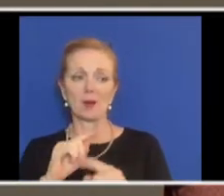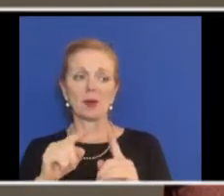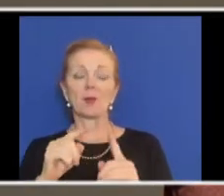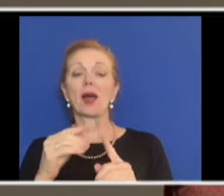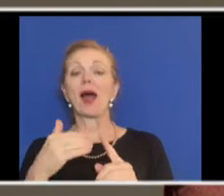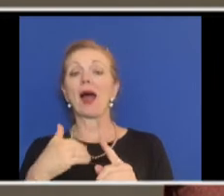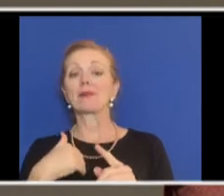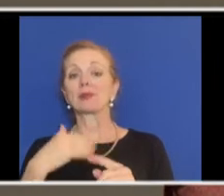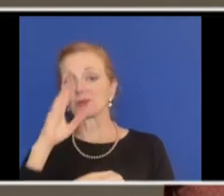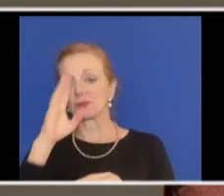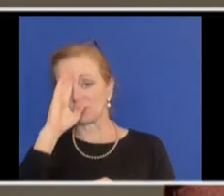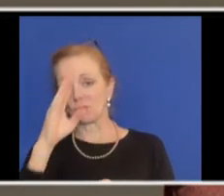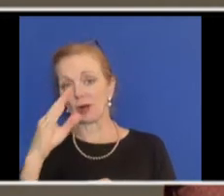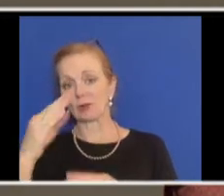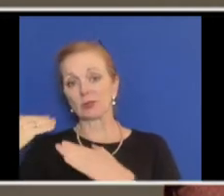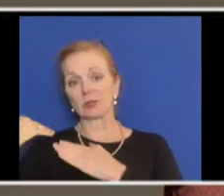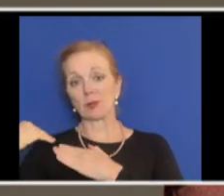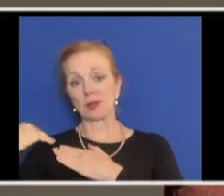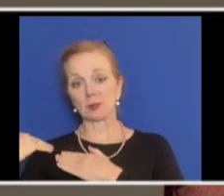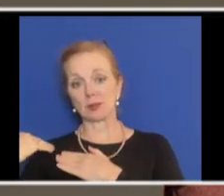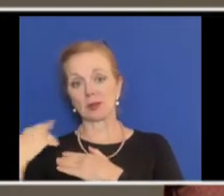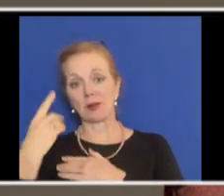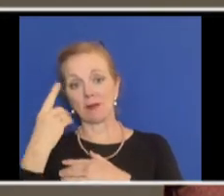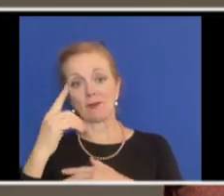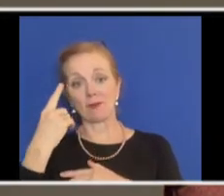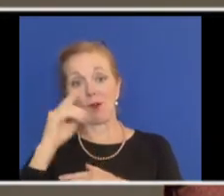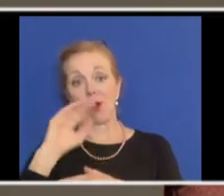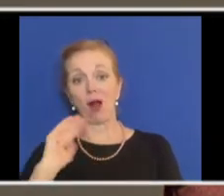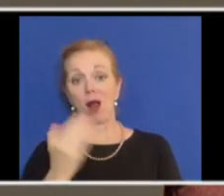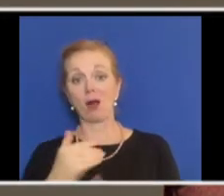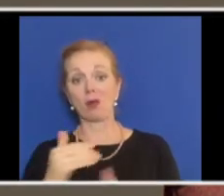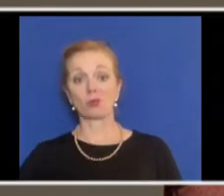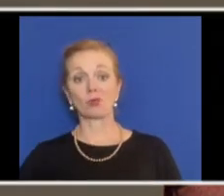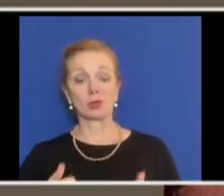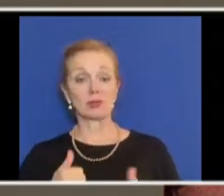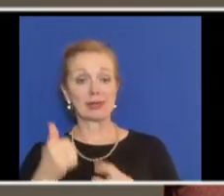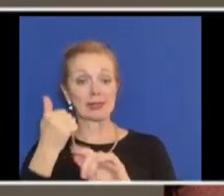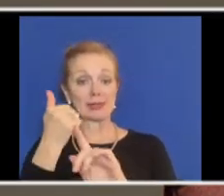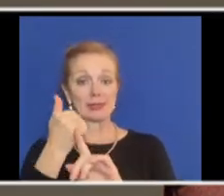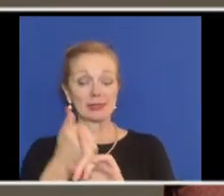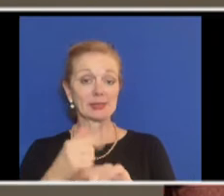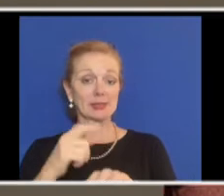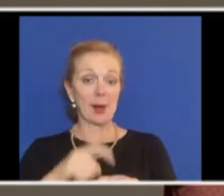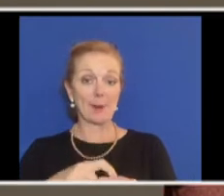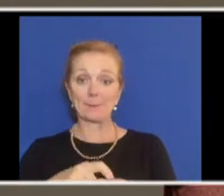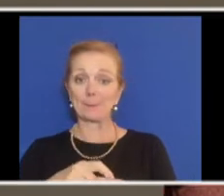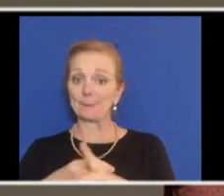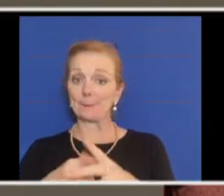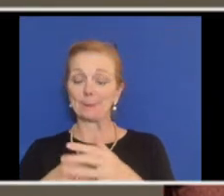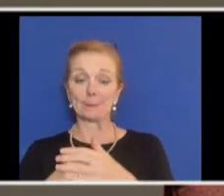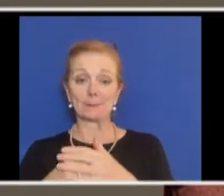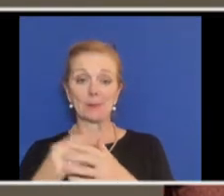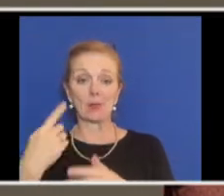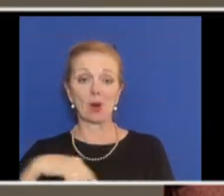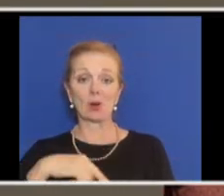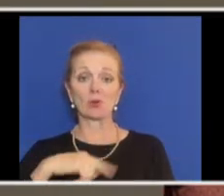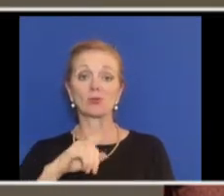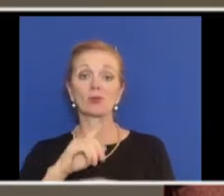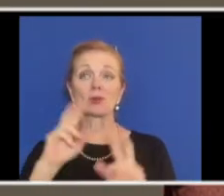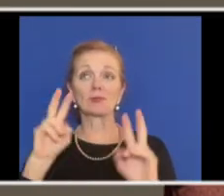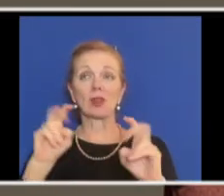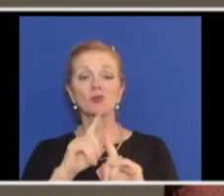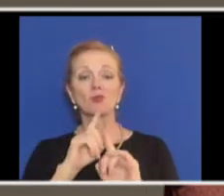a direct responsibility for our residents because each time you know we are reacting